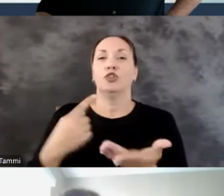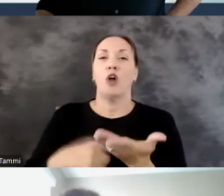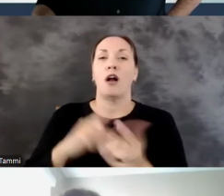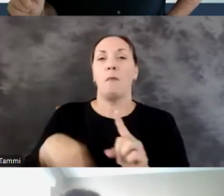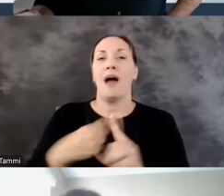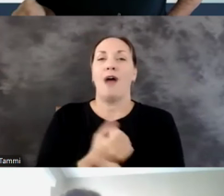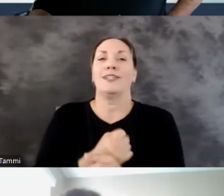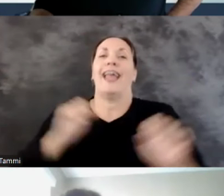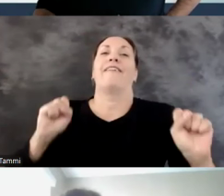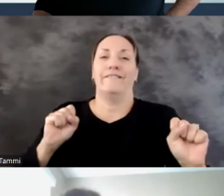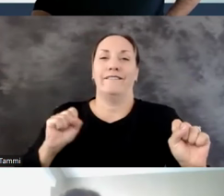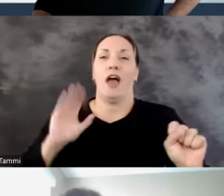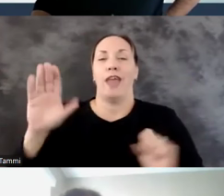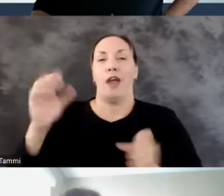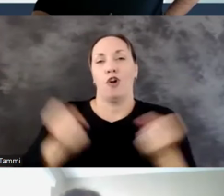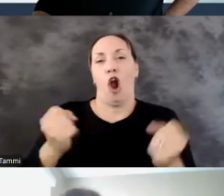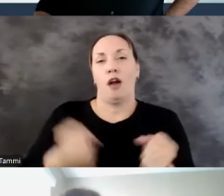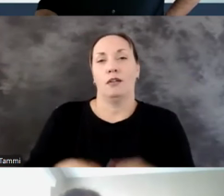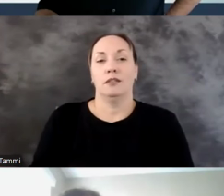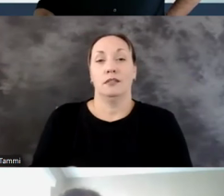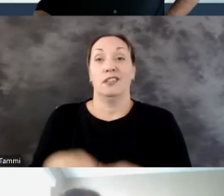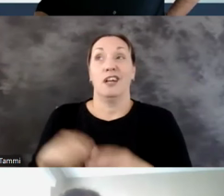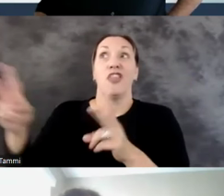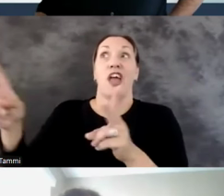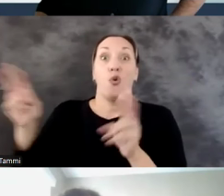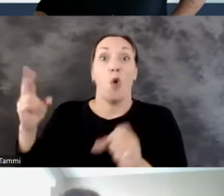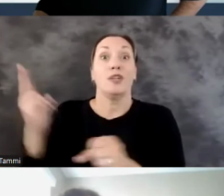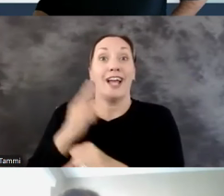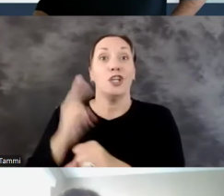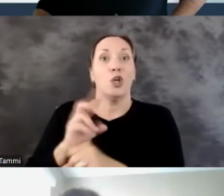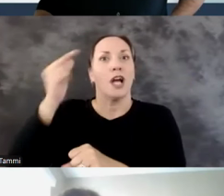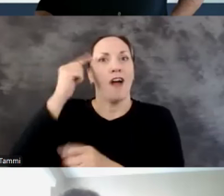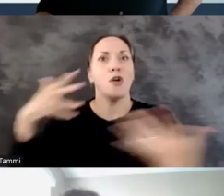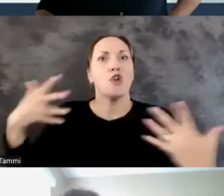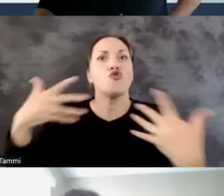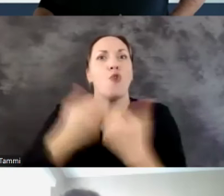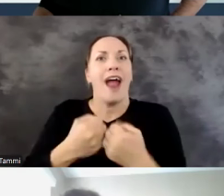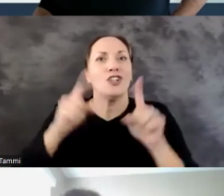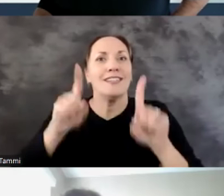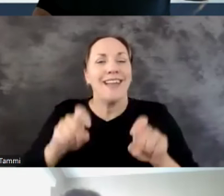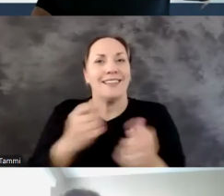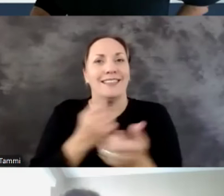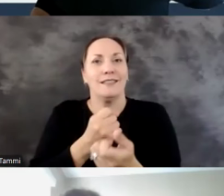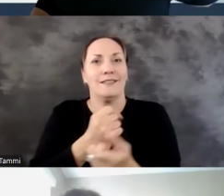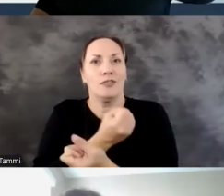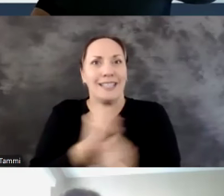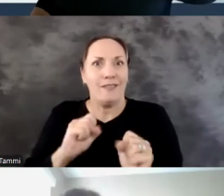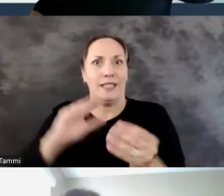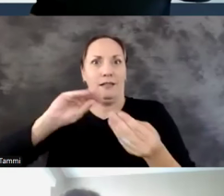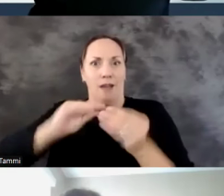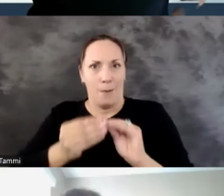are. They quote the government crash test ratings because they're all getting 4s and 5s because they've realized that that's important to